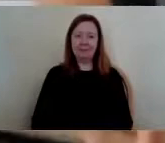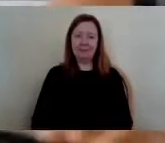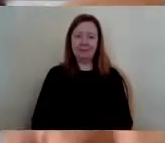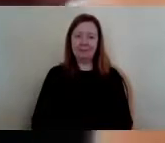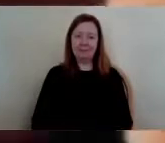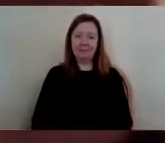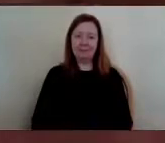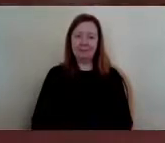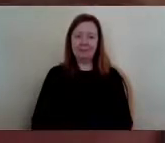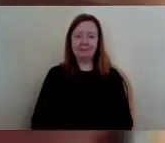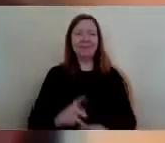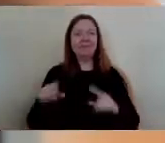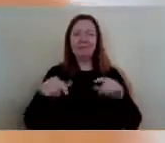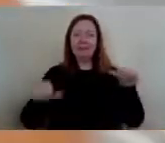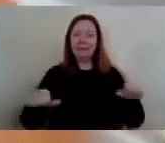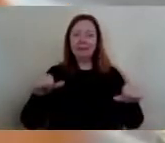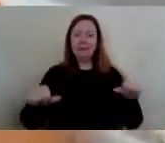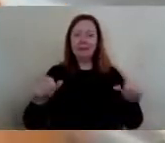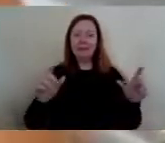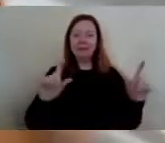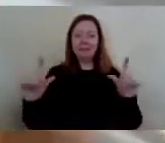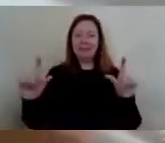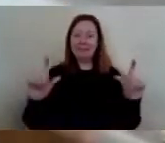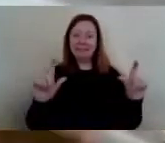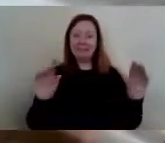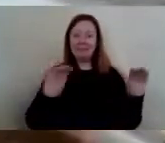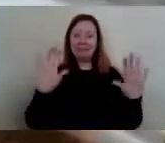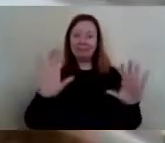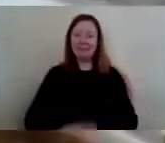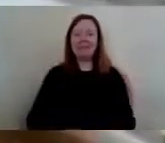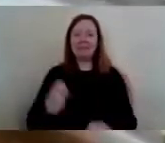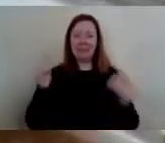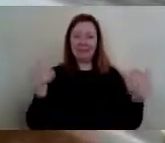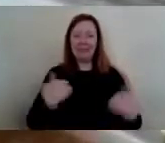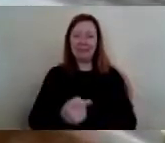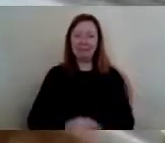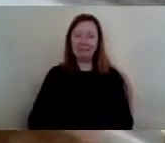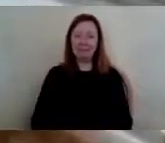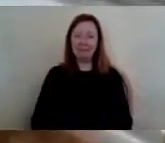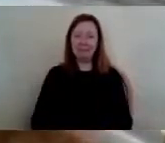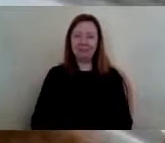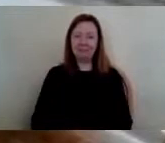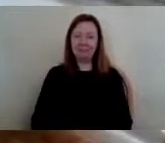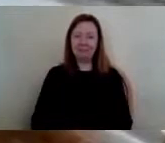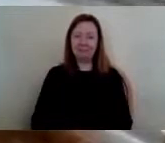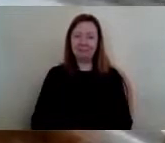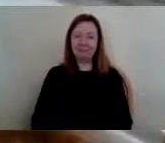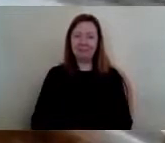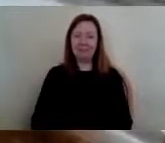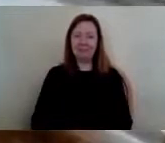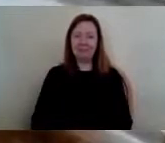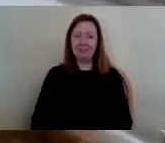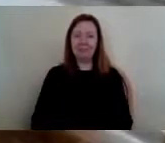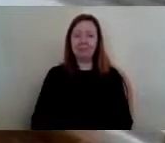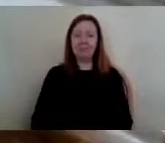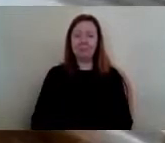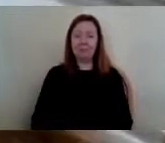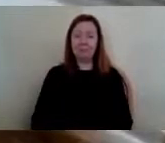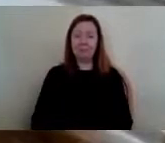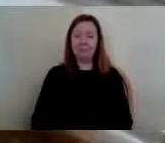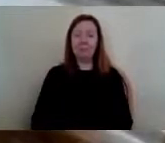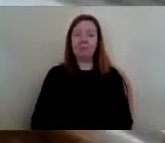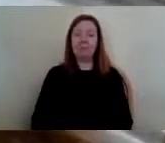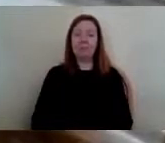You know, when in doubt, you just have to play. All right, here we go. Let's try this. So now we're going to press